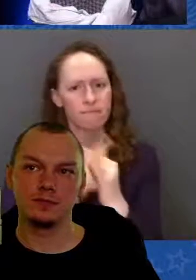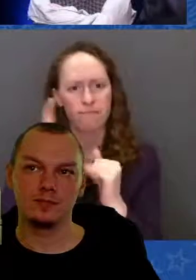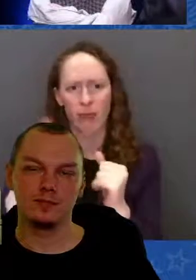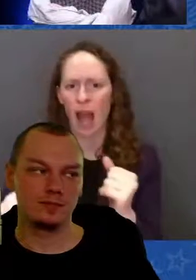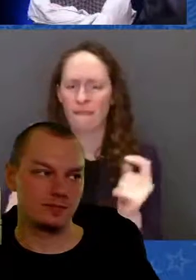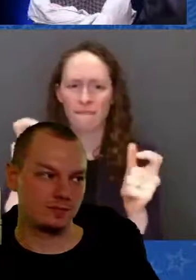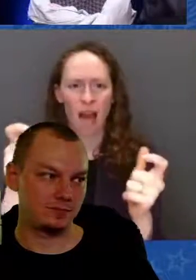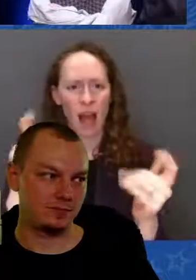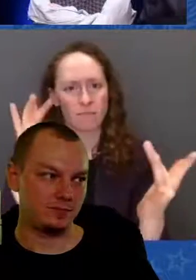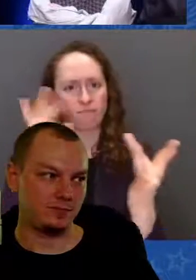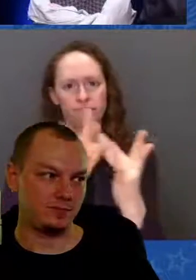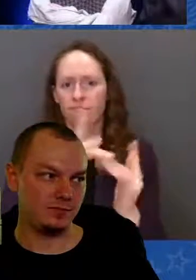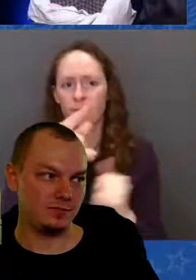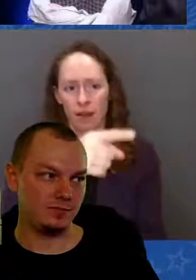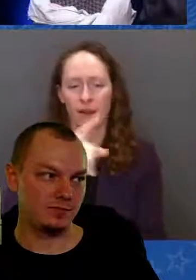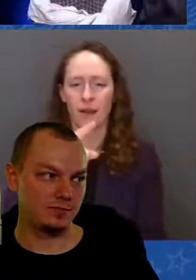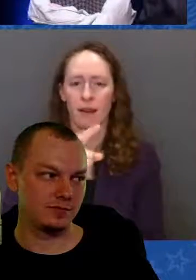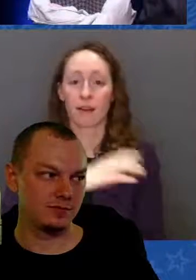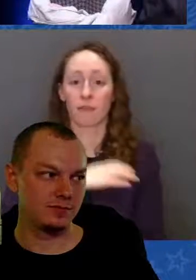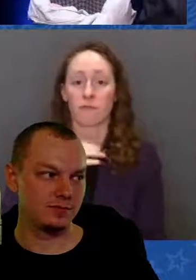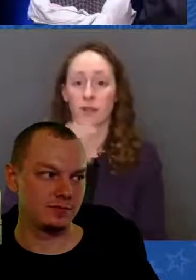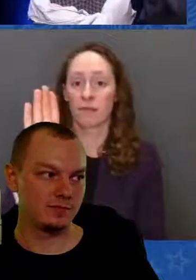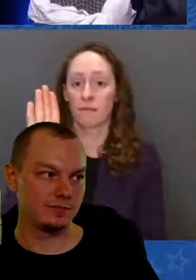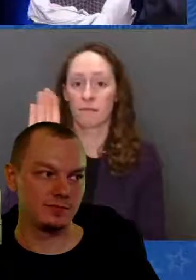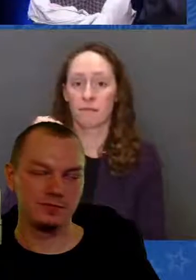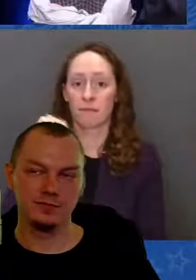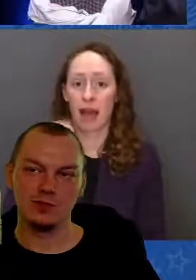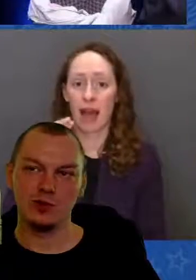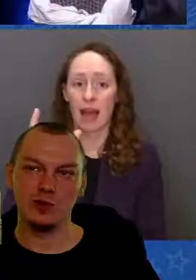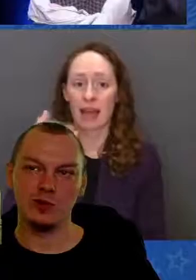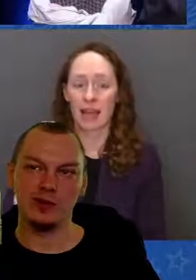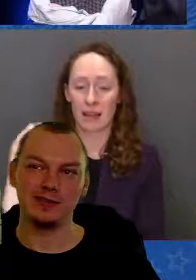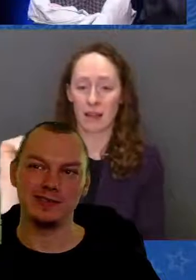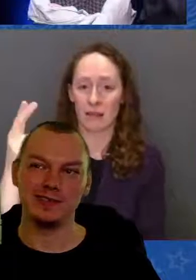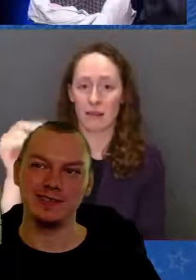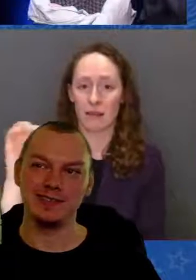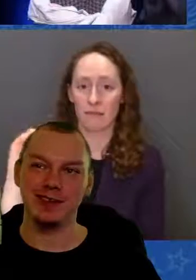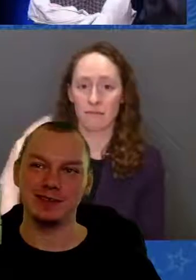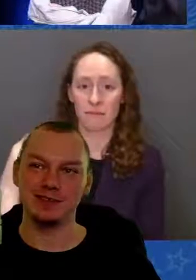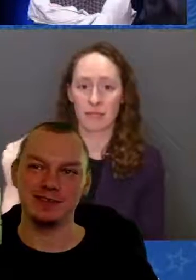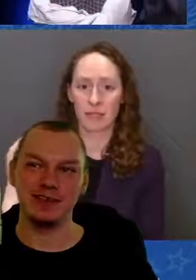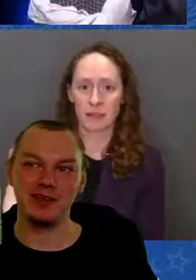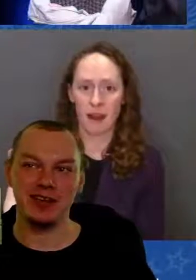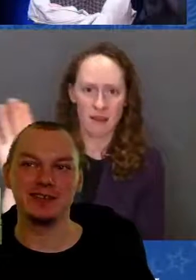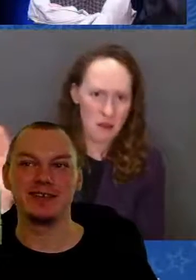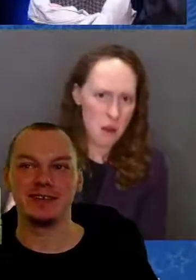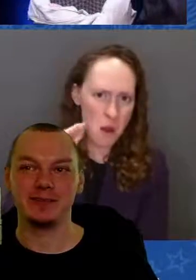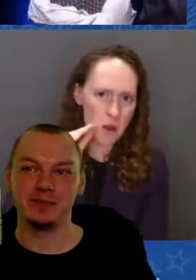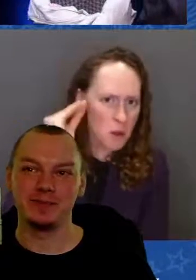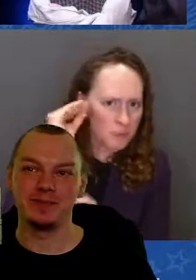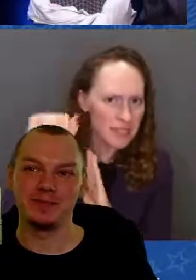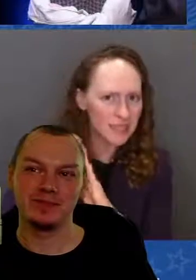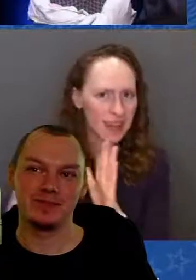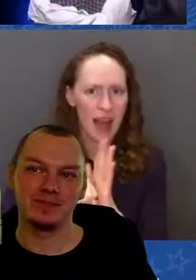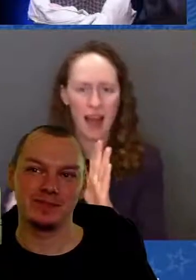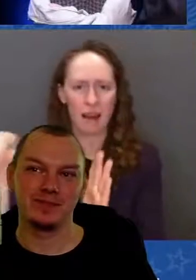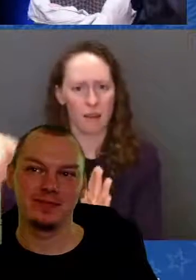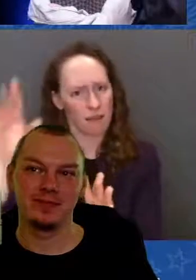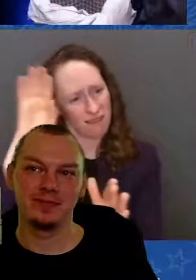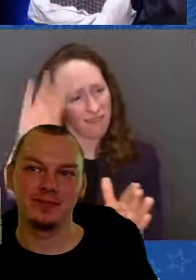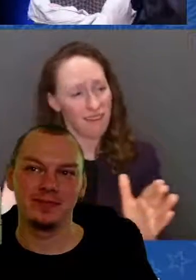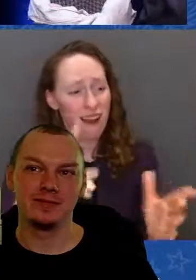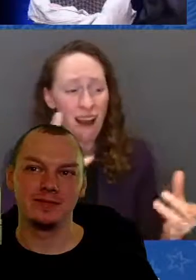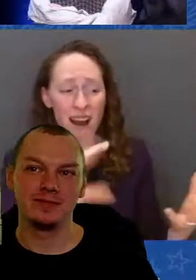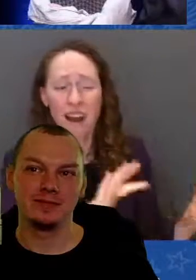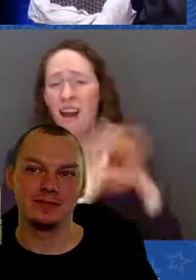home. He's been a steadfast leader in every crisis I've... Oh man, Walter thinks he's styling with those aviators on. He's always there